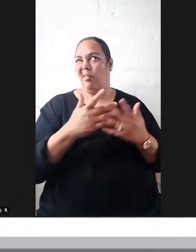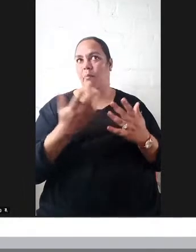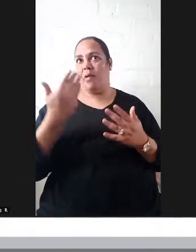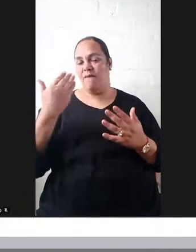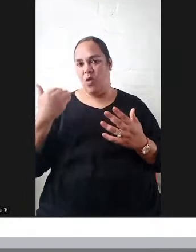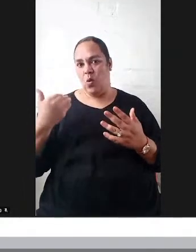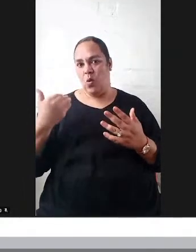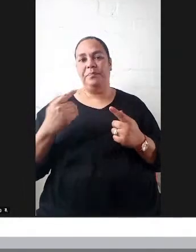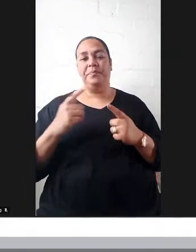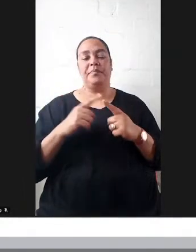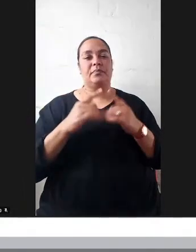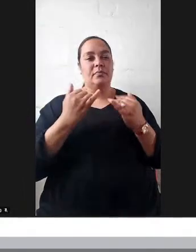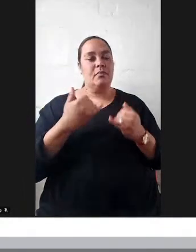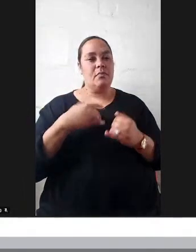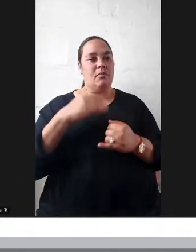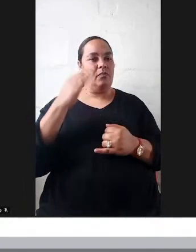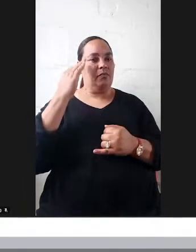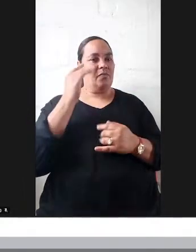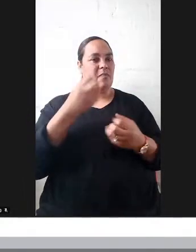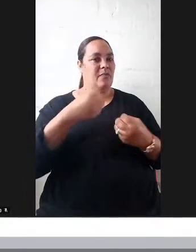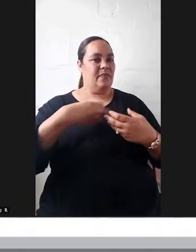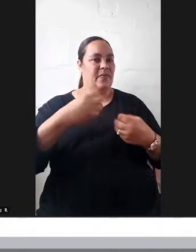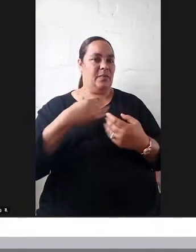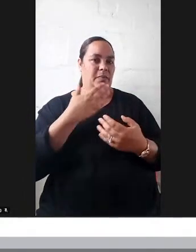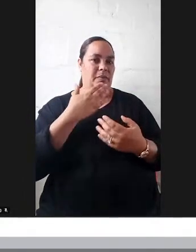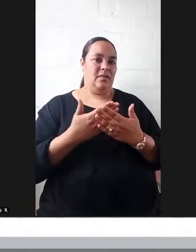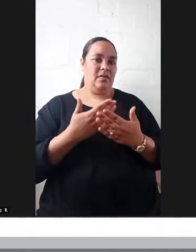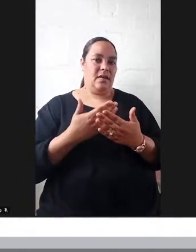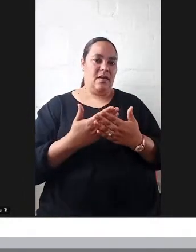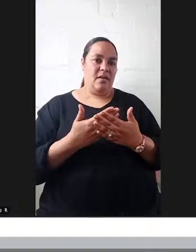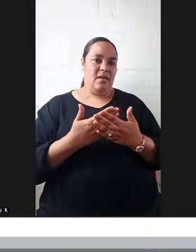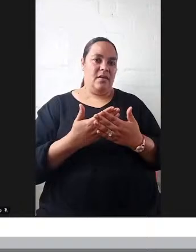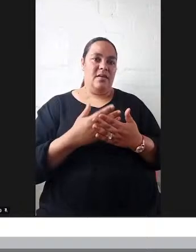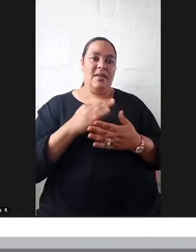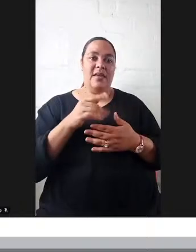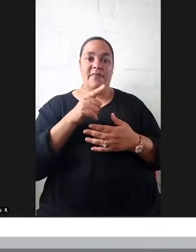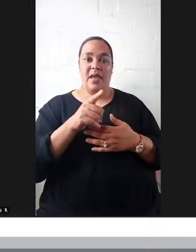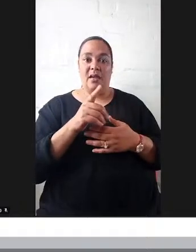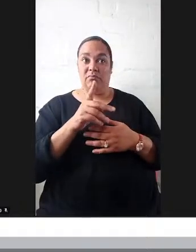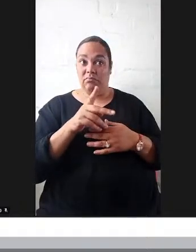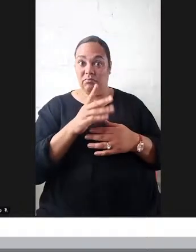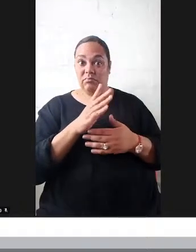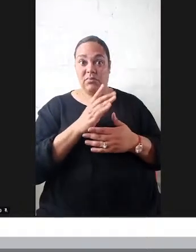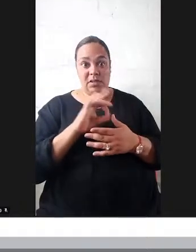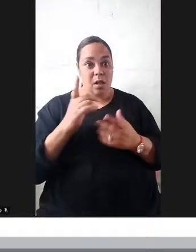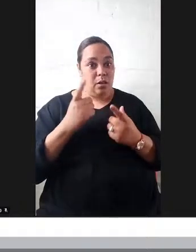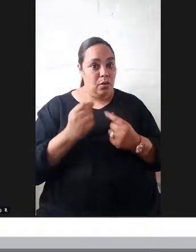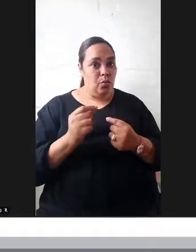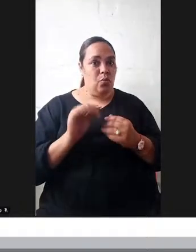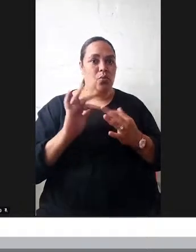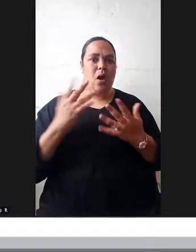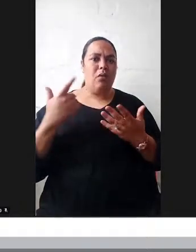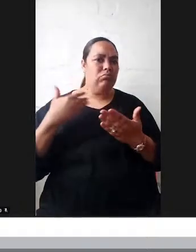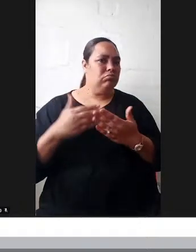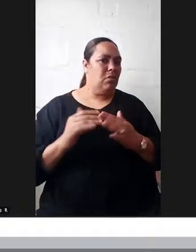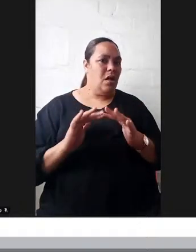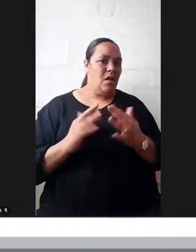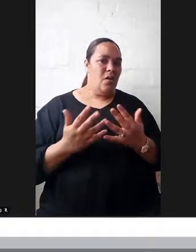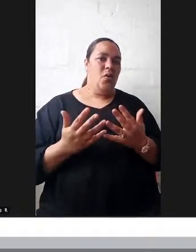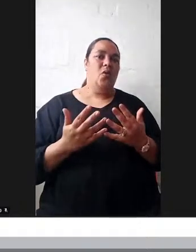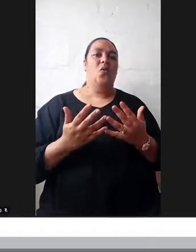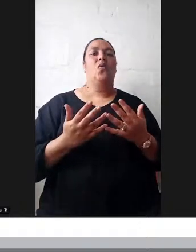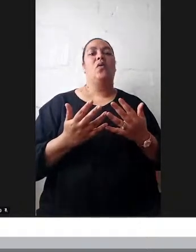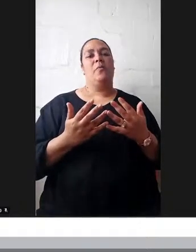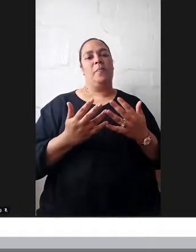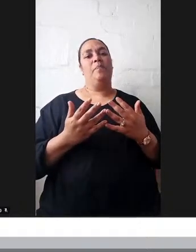And I would love to get some feedback as to whether that is still being piloted, how are things going, are we